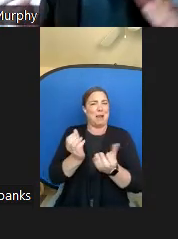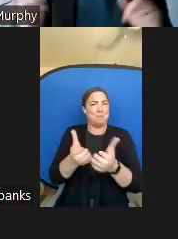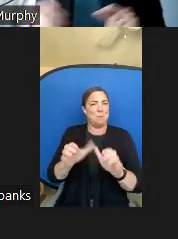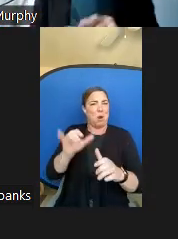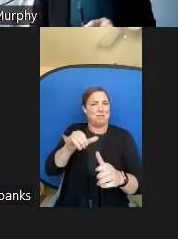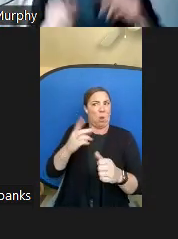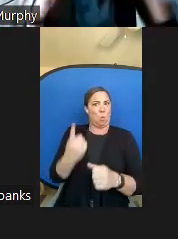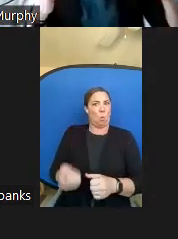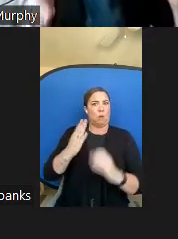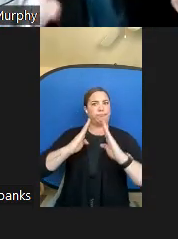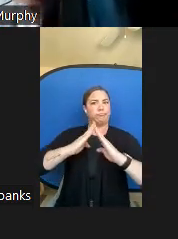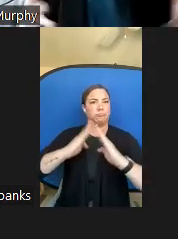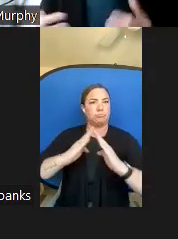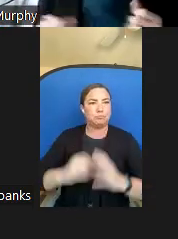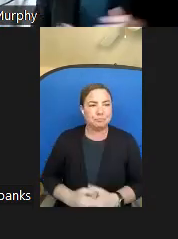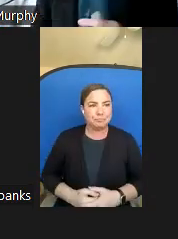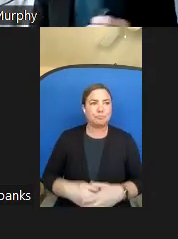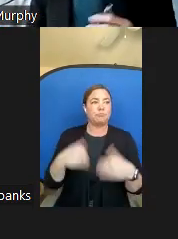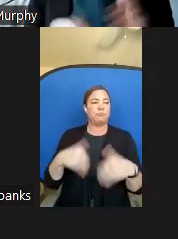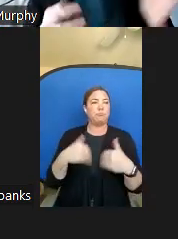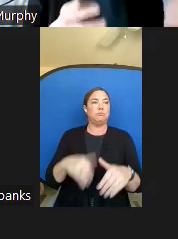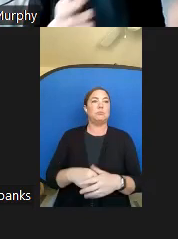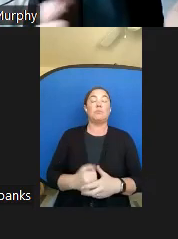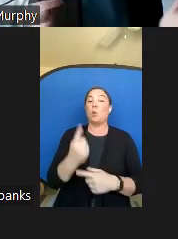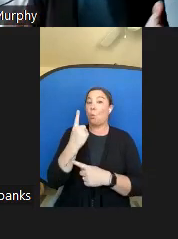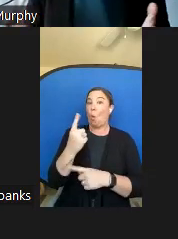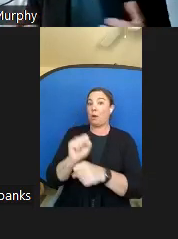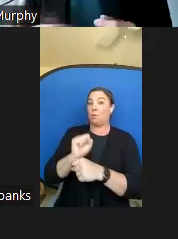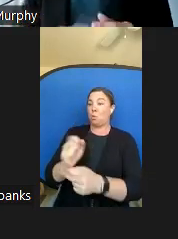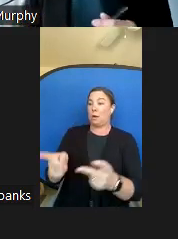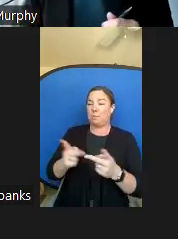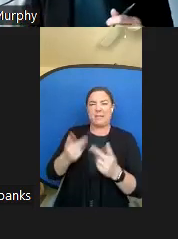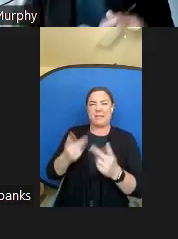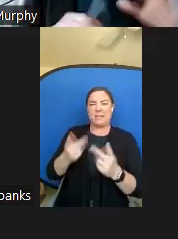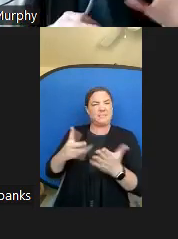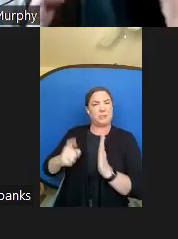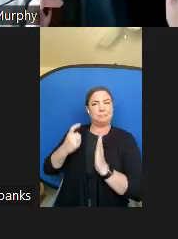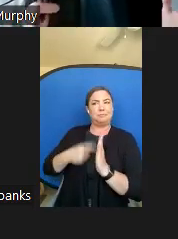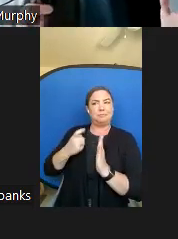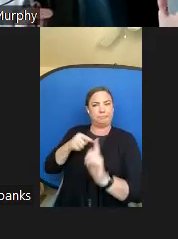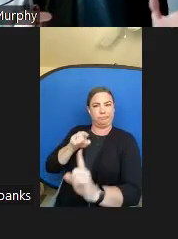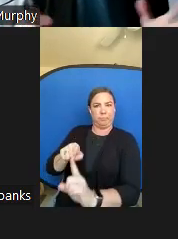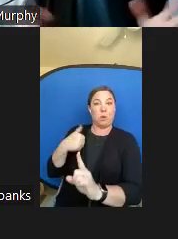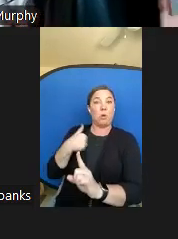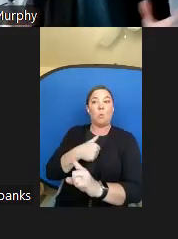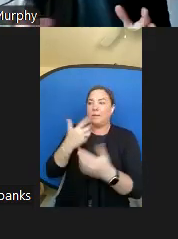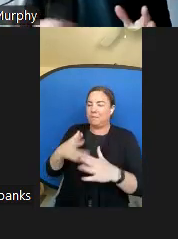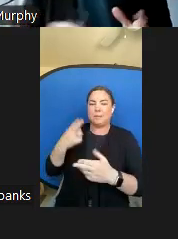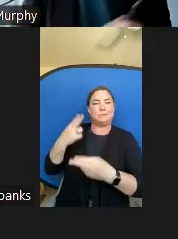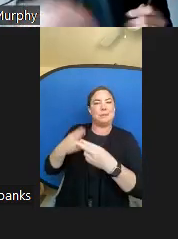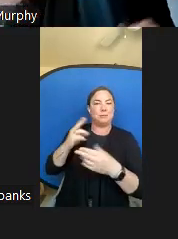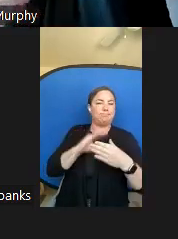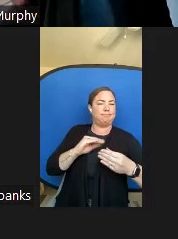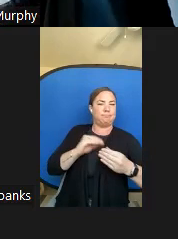So this one single workshop, which has been excavated, we've already talked about a little bit when we were